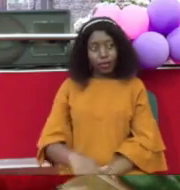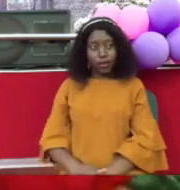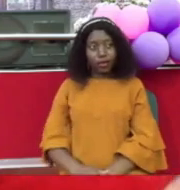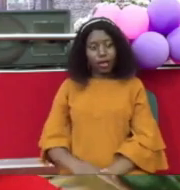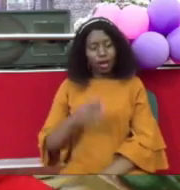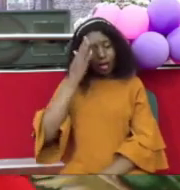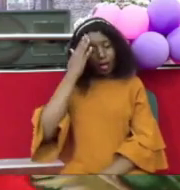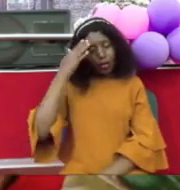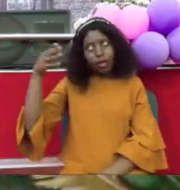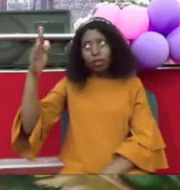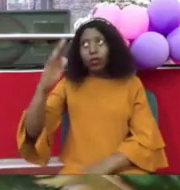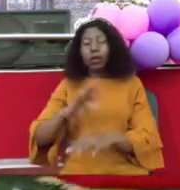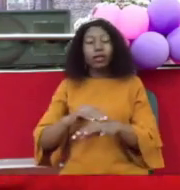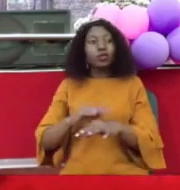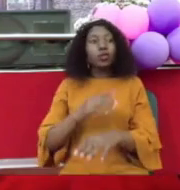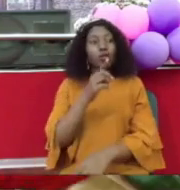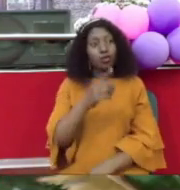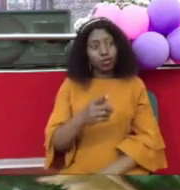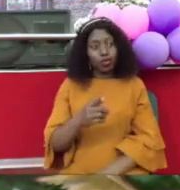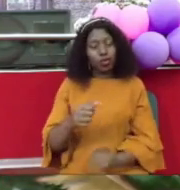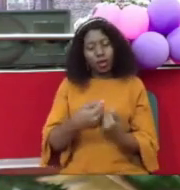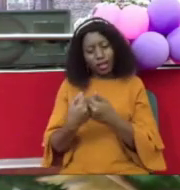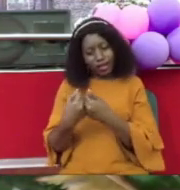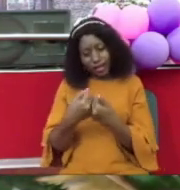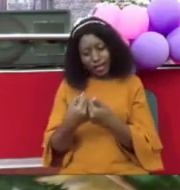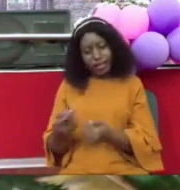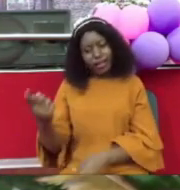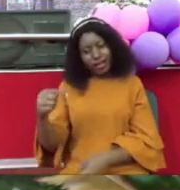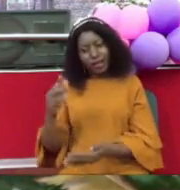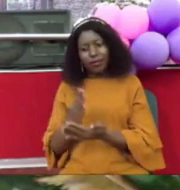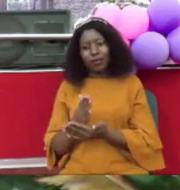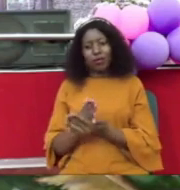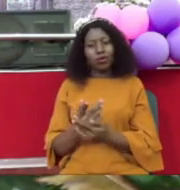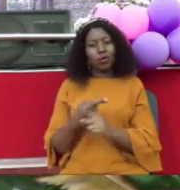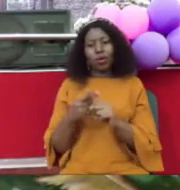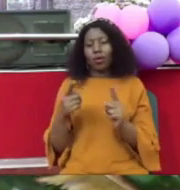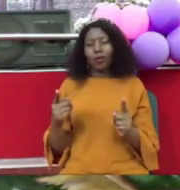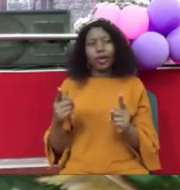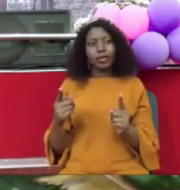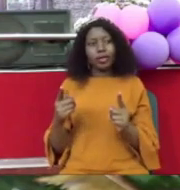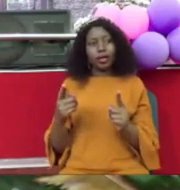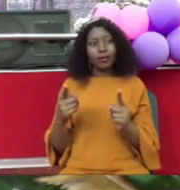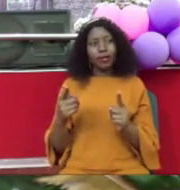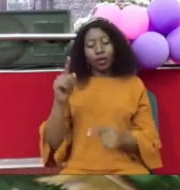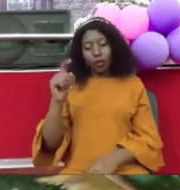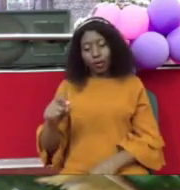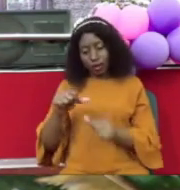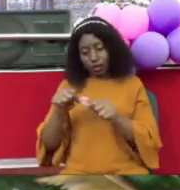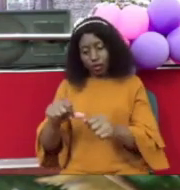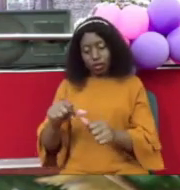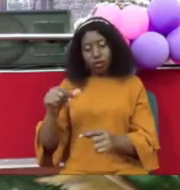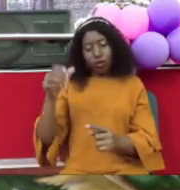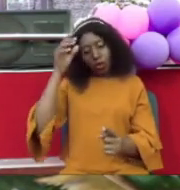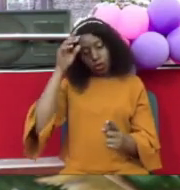has called you. The challenge has come. You have to go through it as you pursue your purpose. Aha, ya kwamba Mungu anakujua